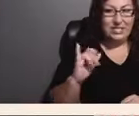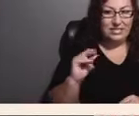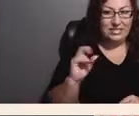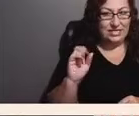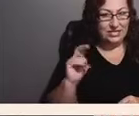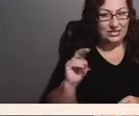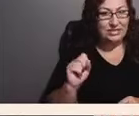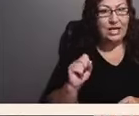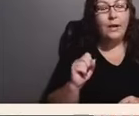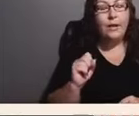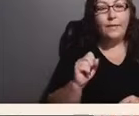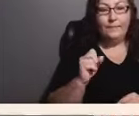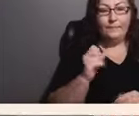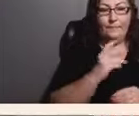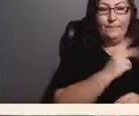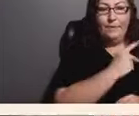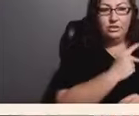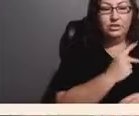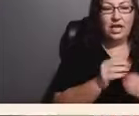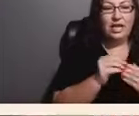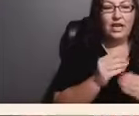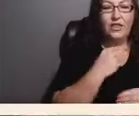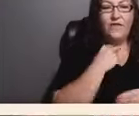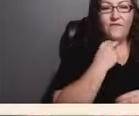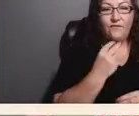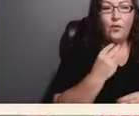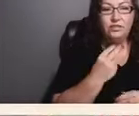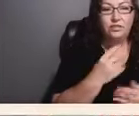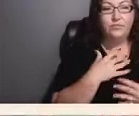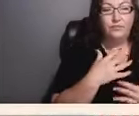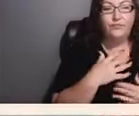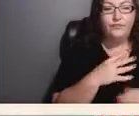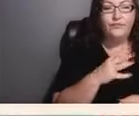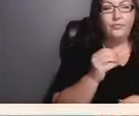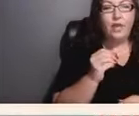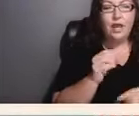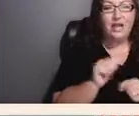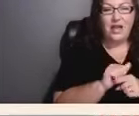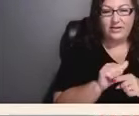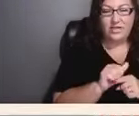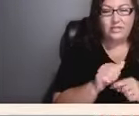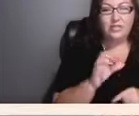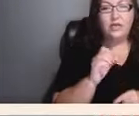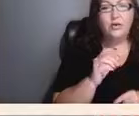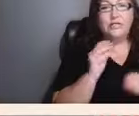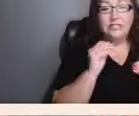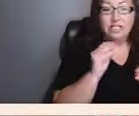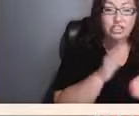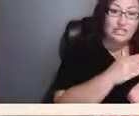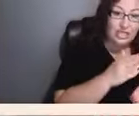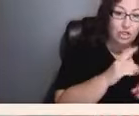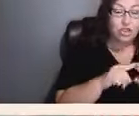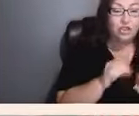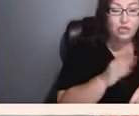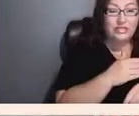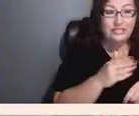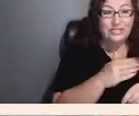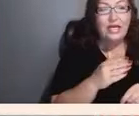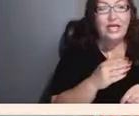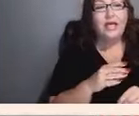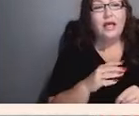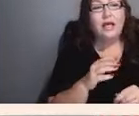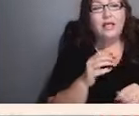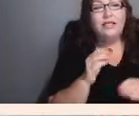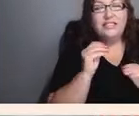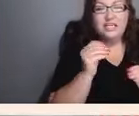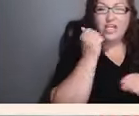articulation, and respiratory exercises. You know, going from teaching singers to sing perfectly to teaching everyday people just how